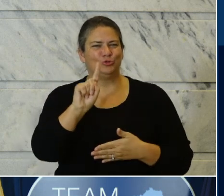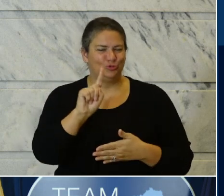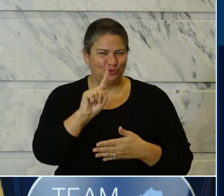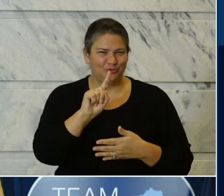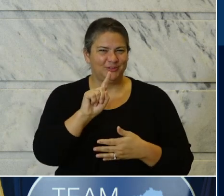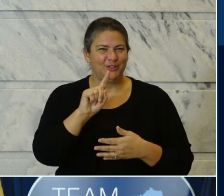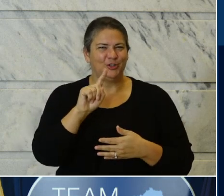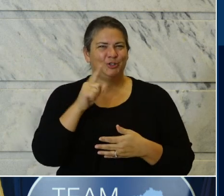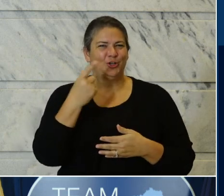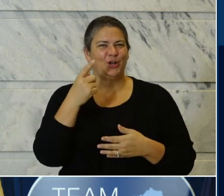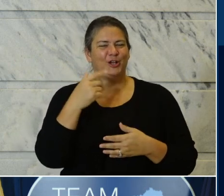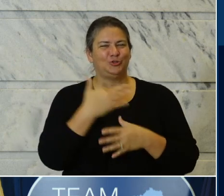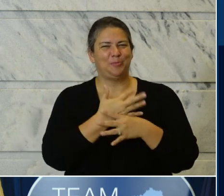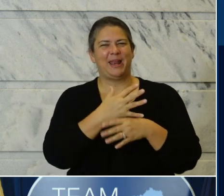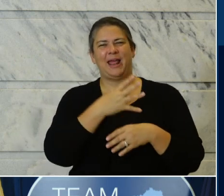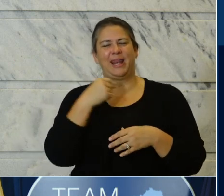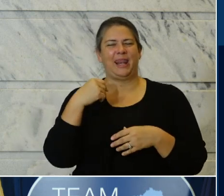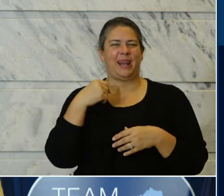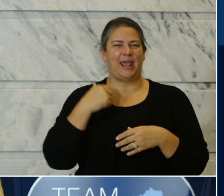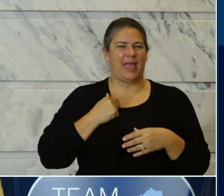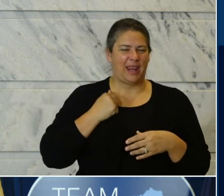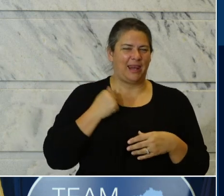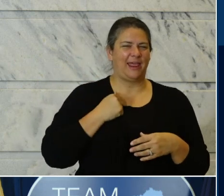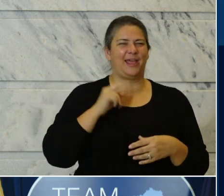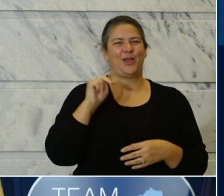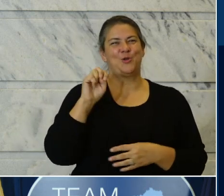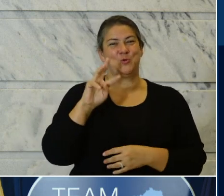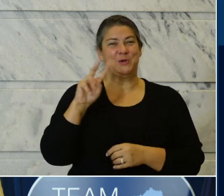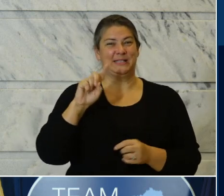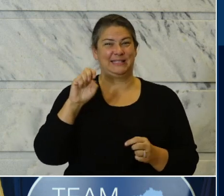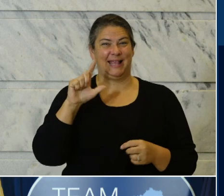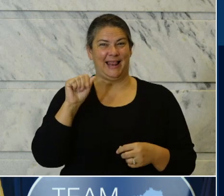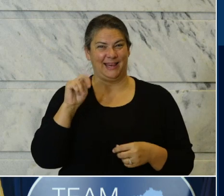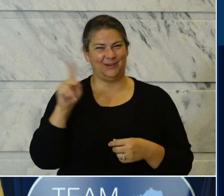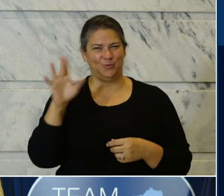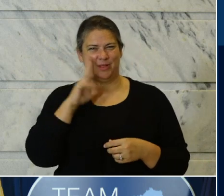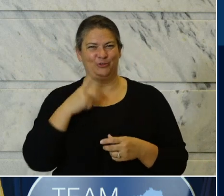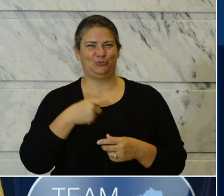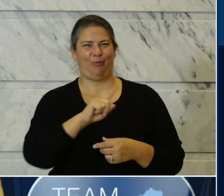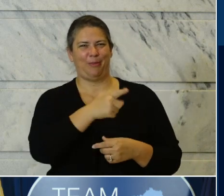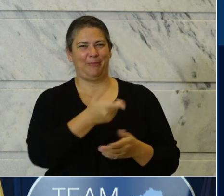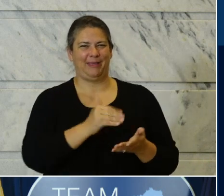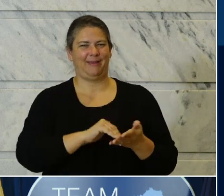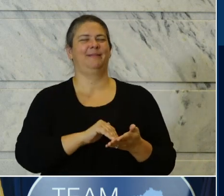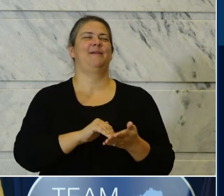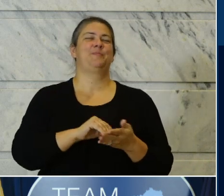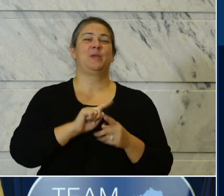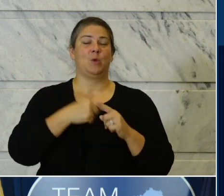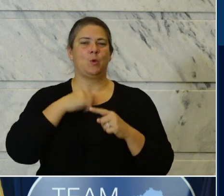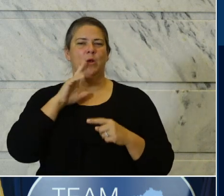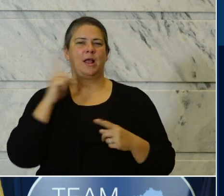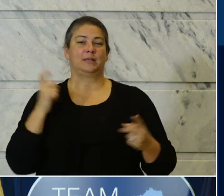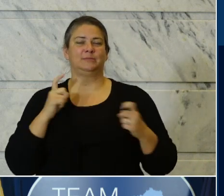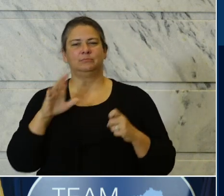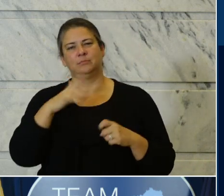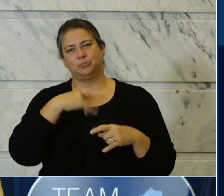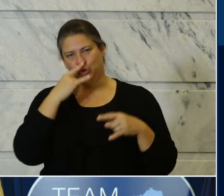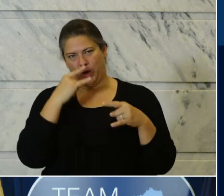Zealand, and then we'll take questions. That was all